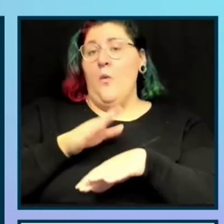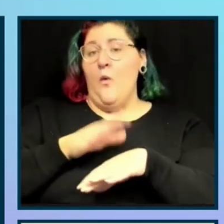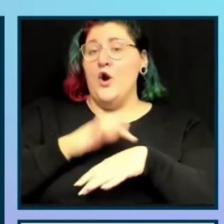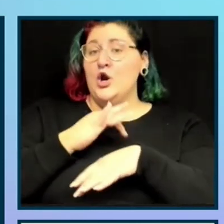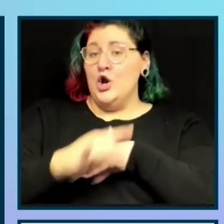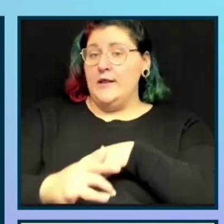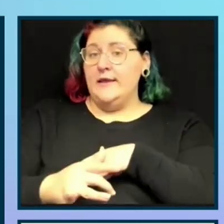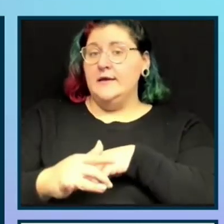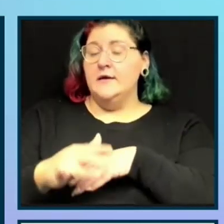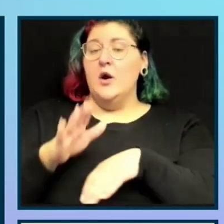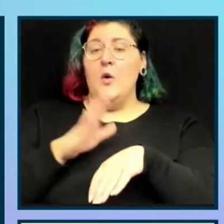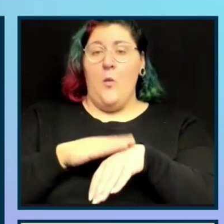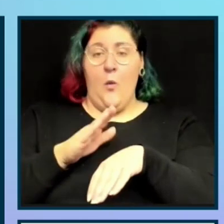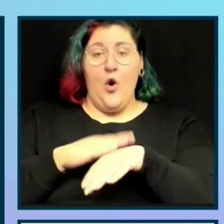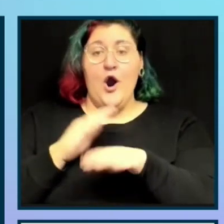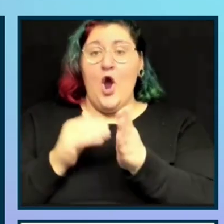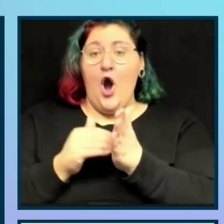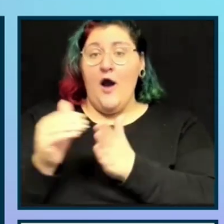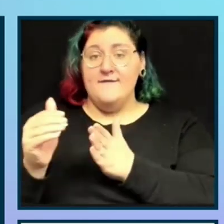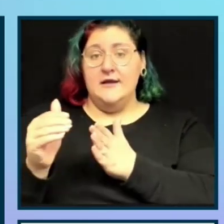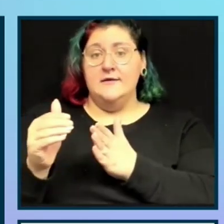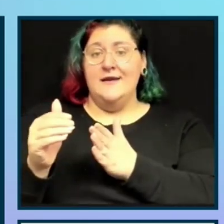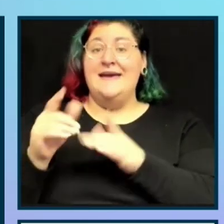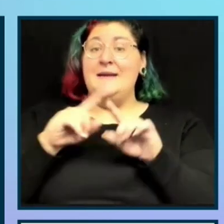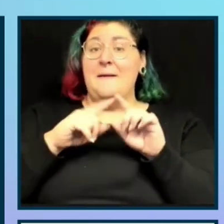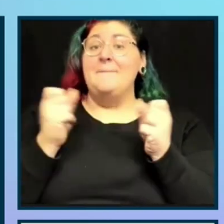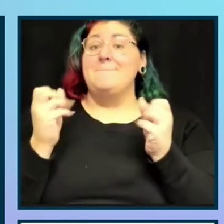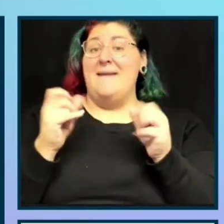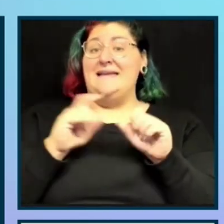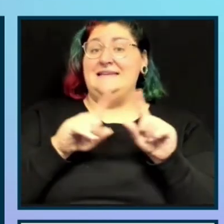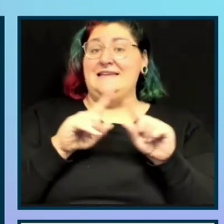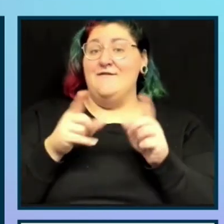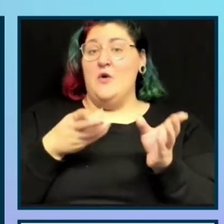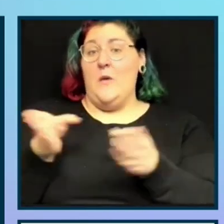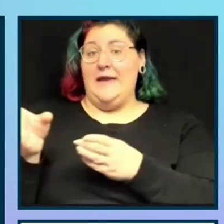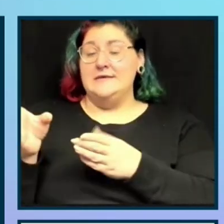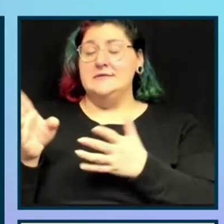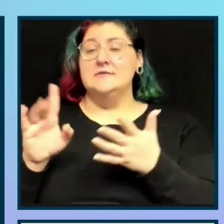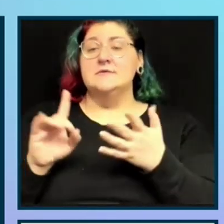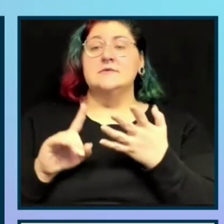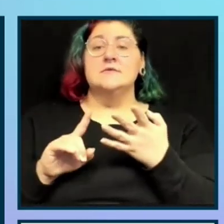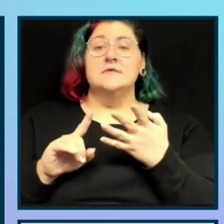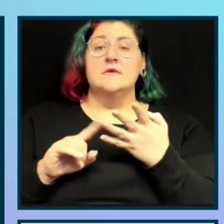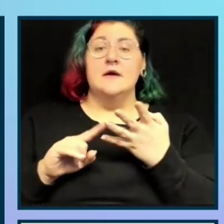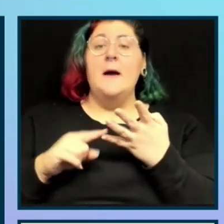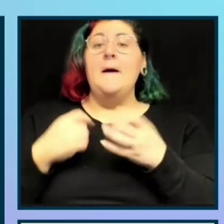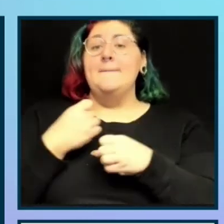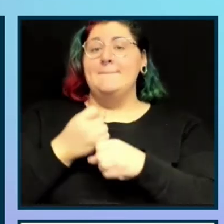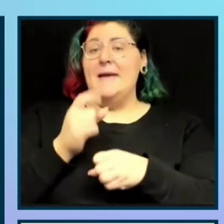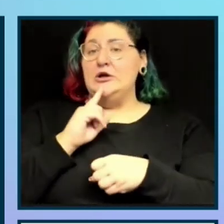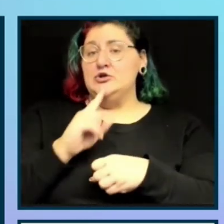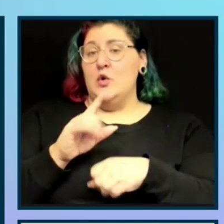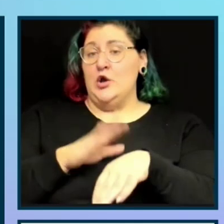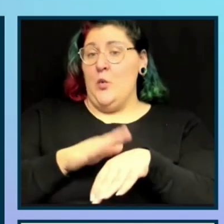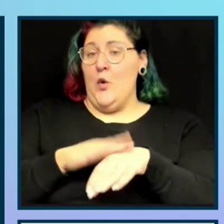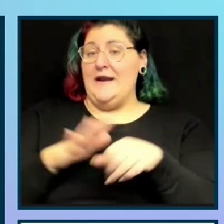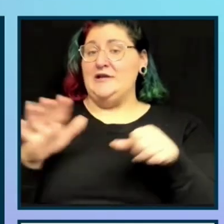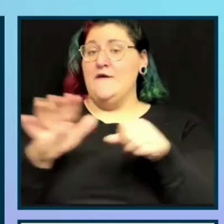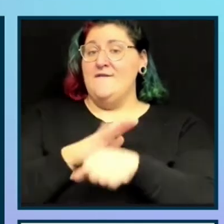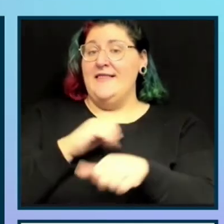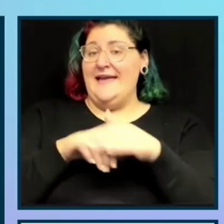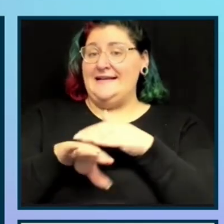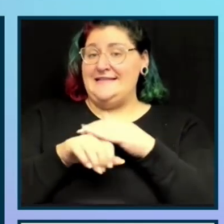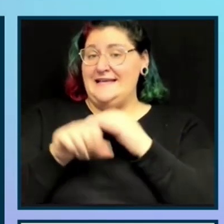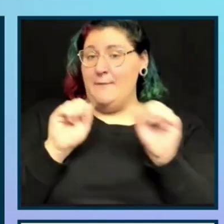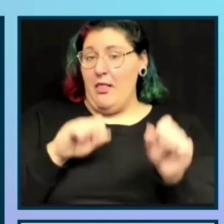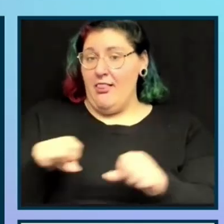zones. Make sure all the warnings are fully accessible or provide alternatives. Provide